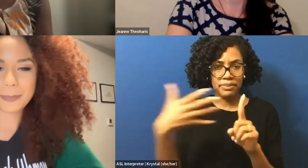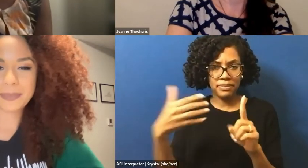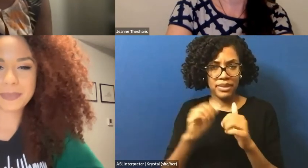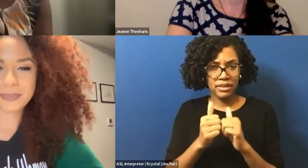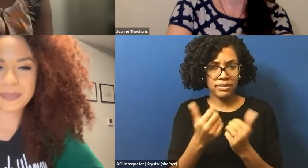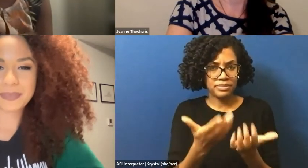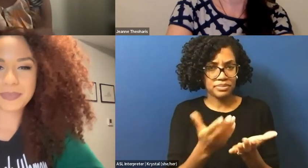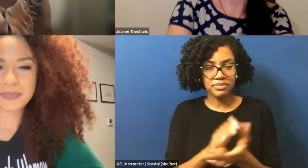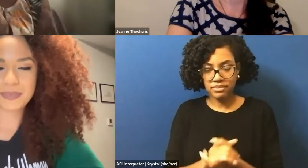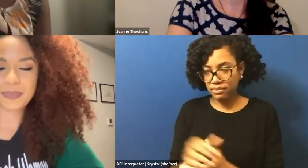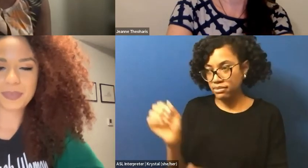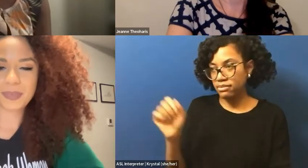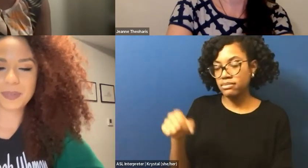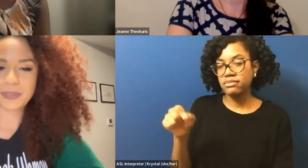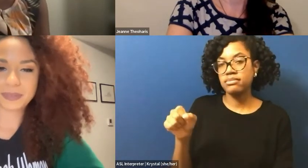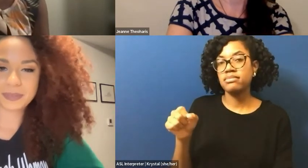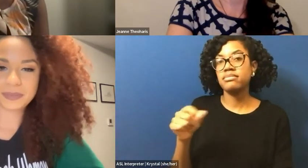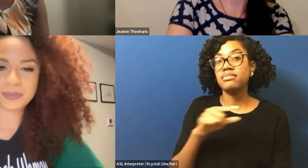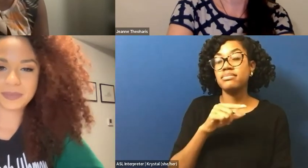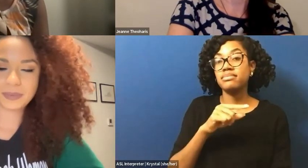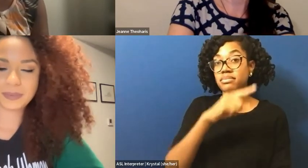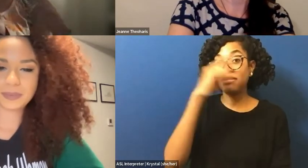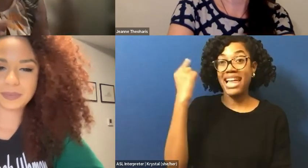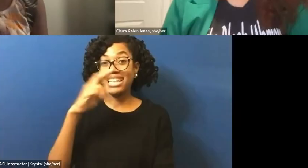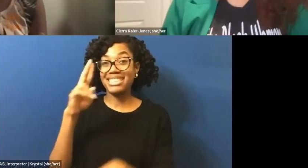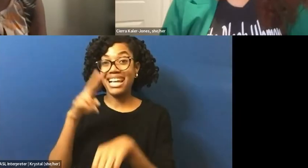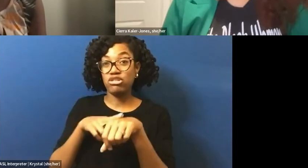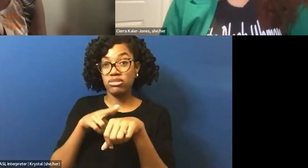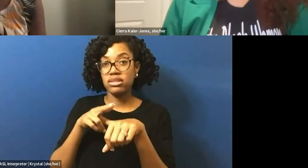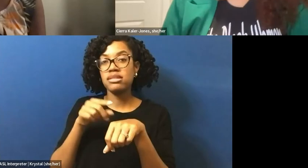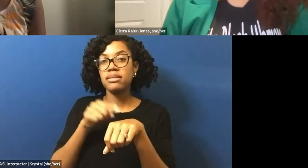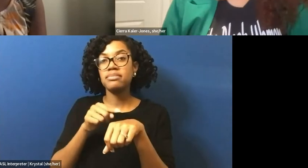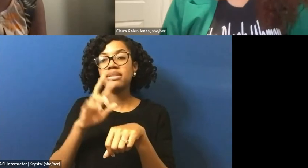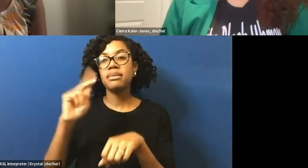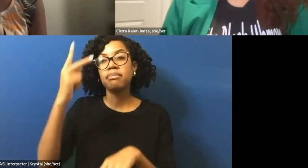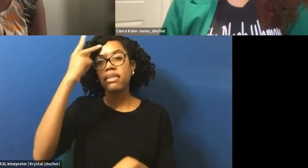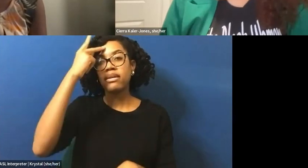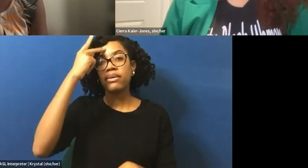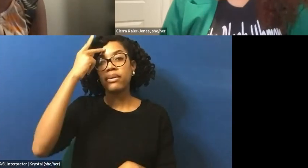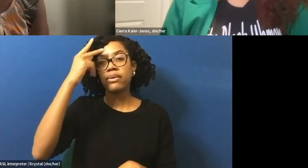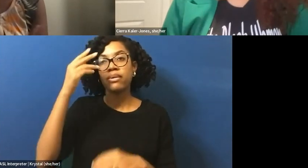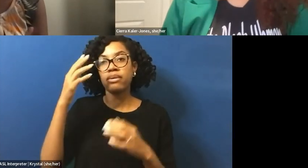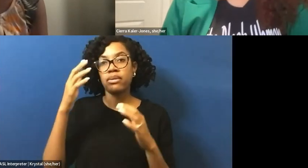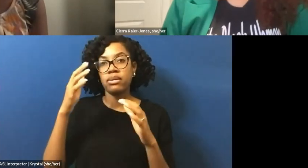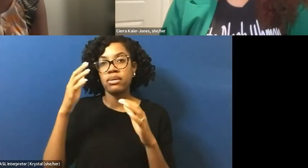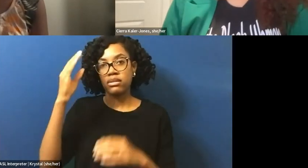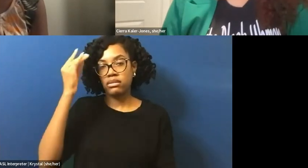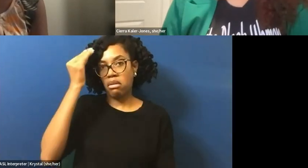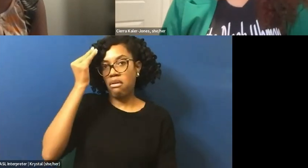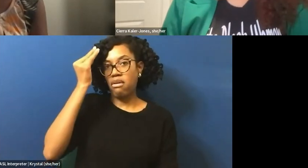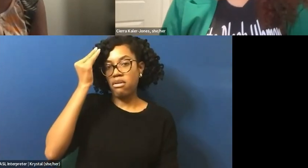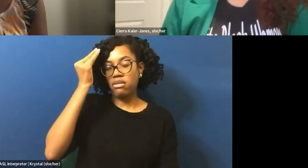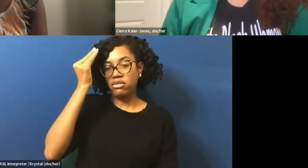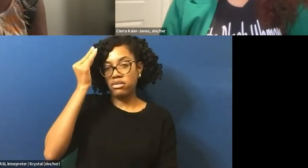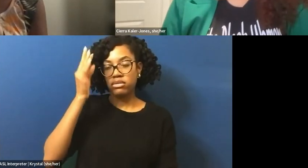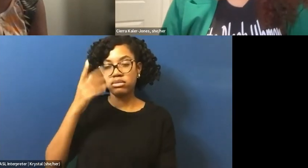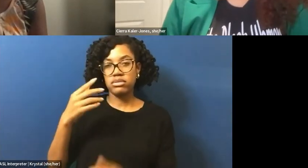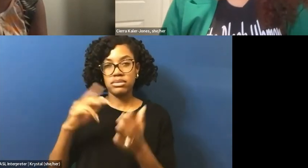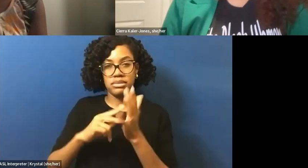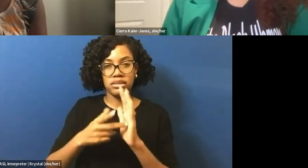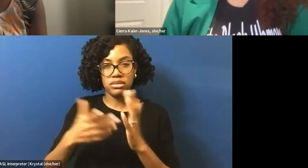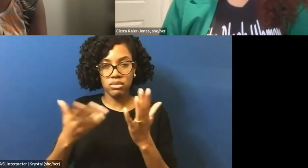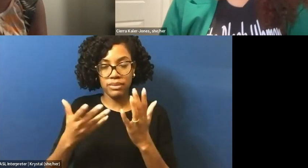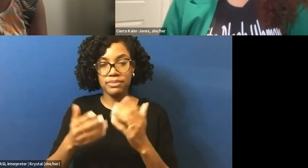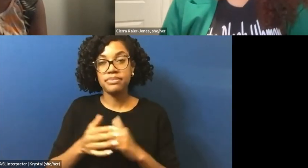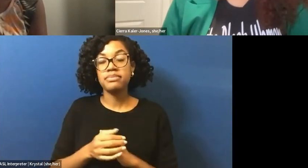Yeah. So, you know, at Black nationalism as a political philosophy, we're talking about the idea of Black